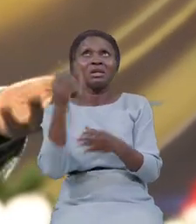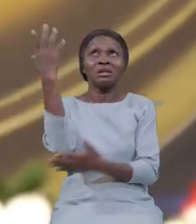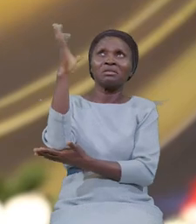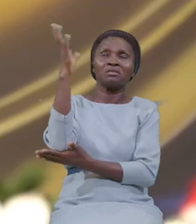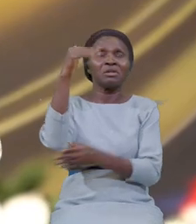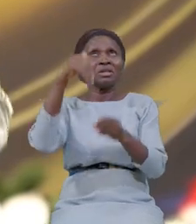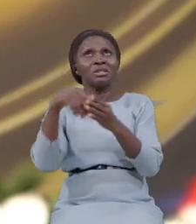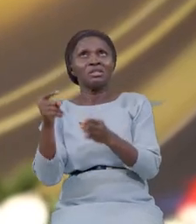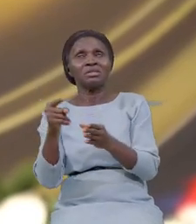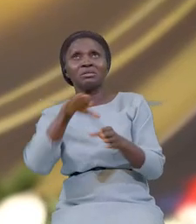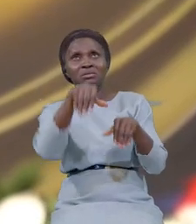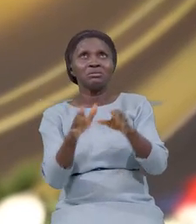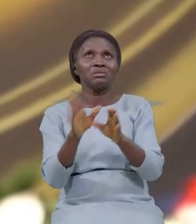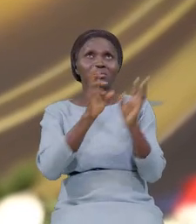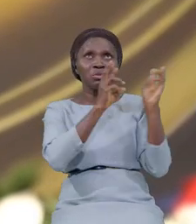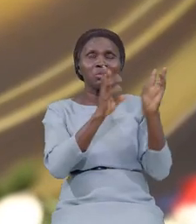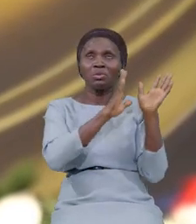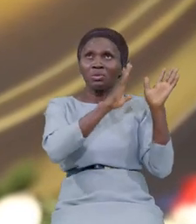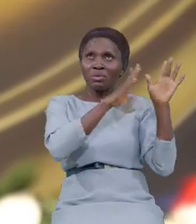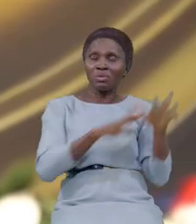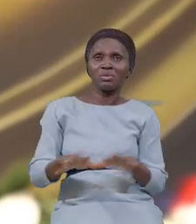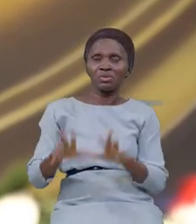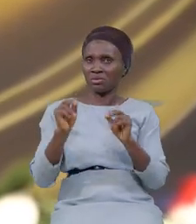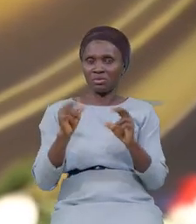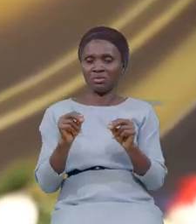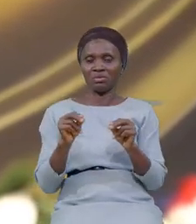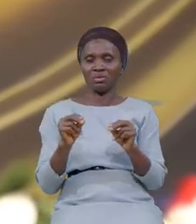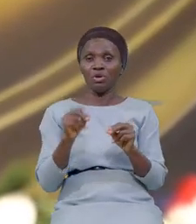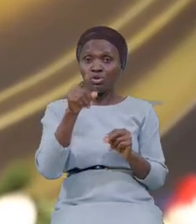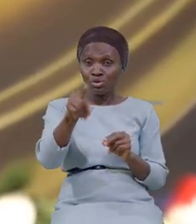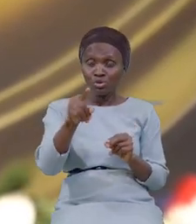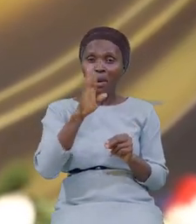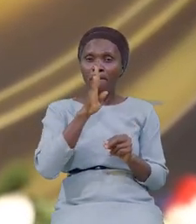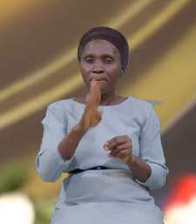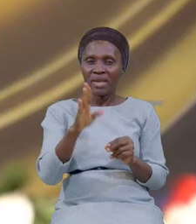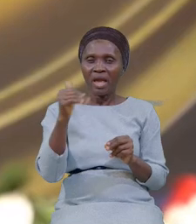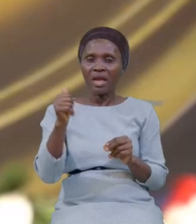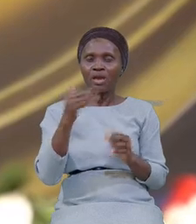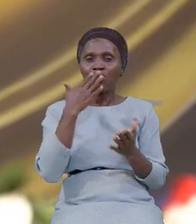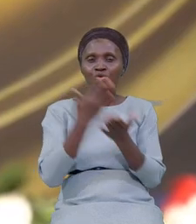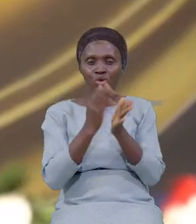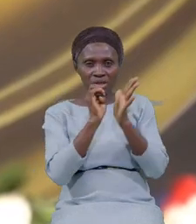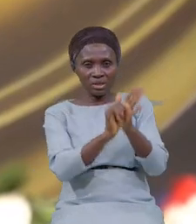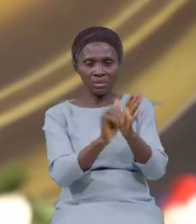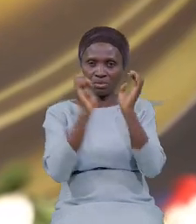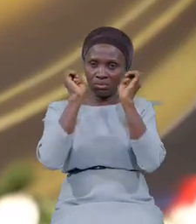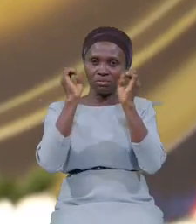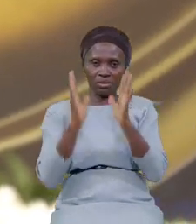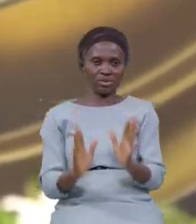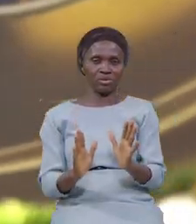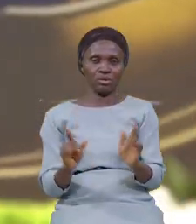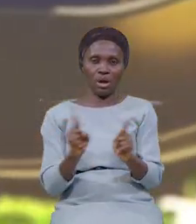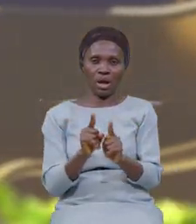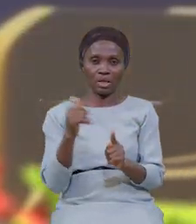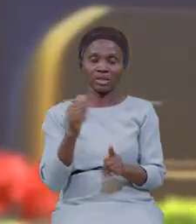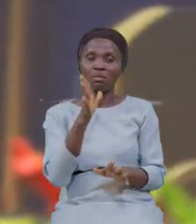take that as children. And so, be an exemplary educator as a mother. R,